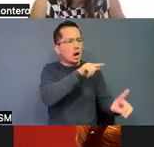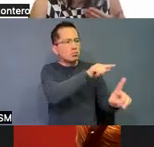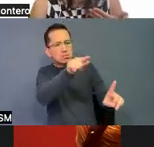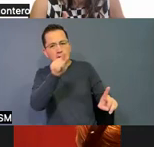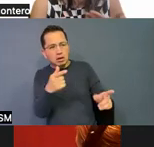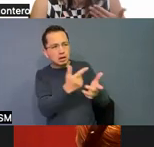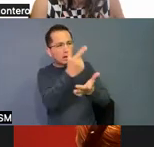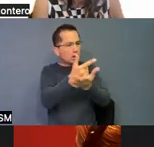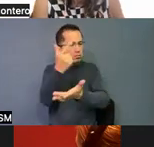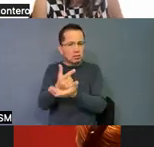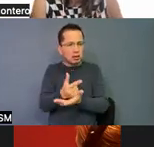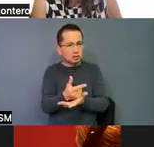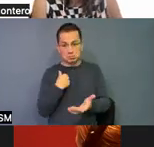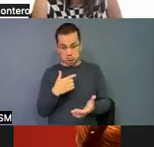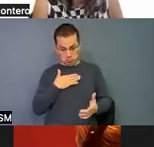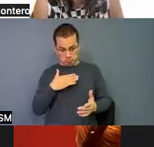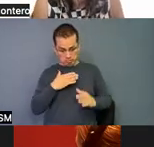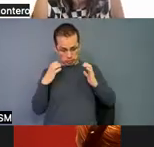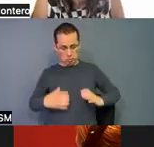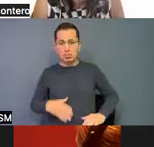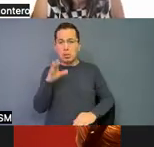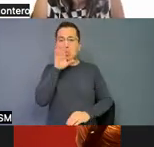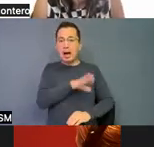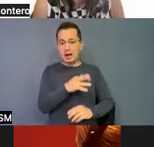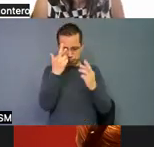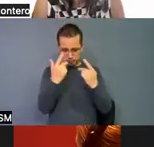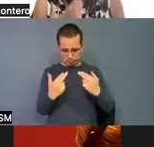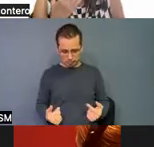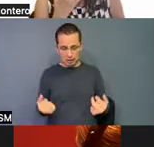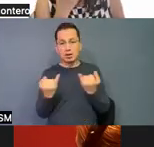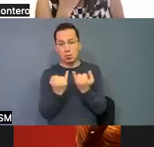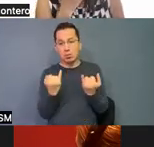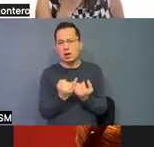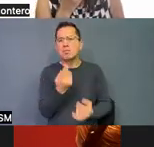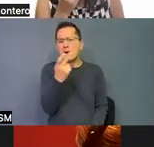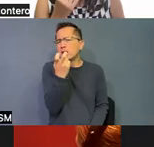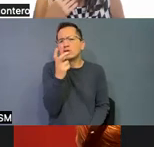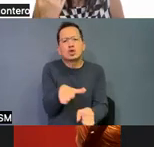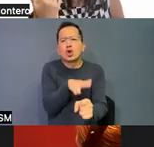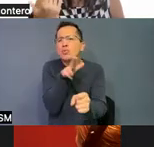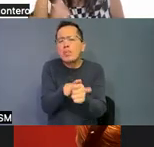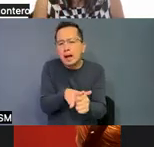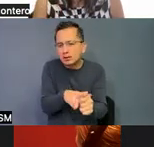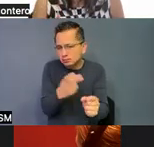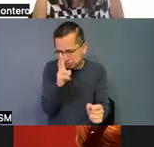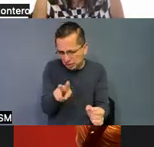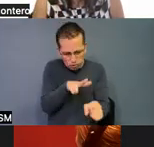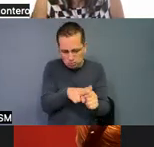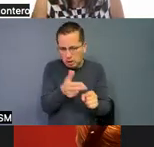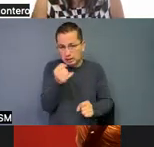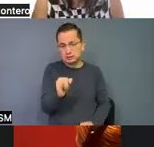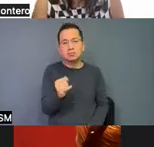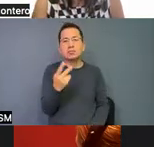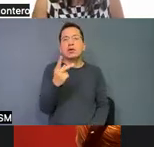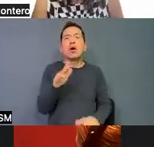or detached in a state that is called dissociation. You could also be perhaps feeling tired, exhausted,